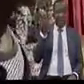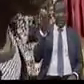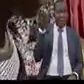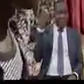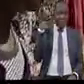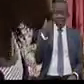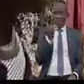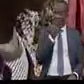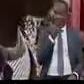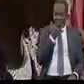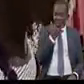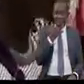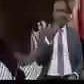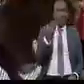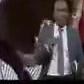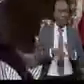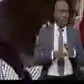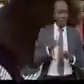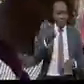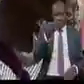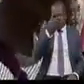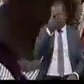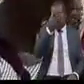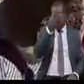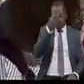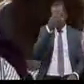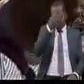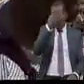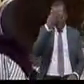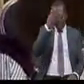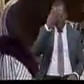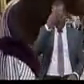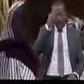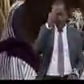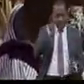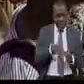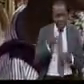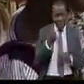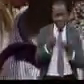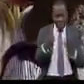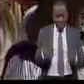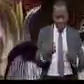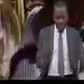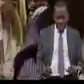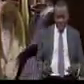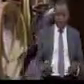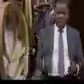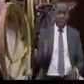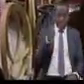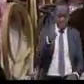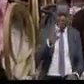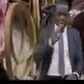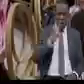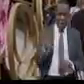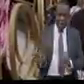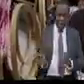Don't mind where you are now. Higher ground. You are getting there.